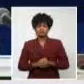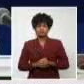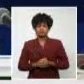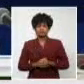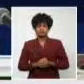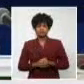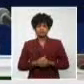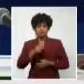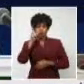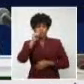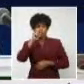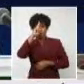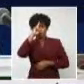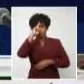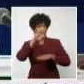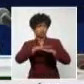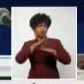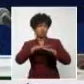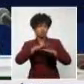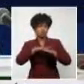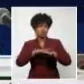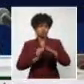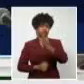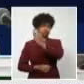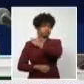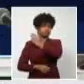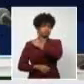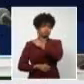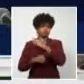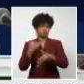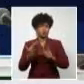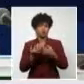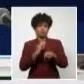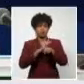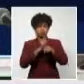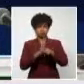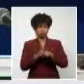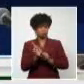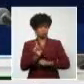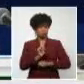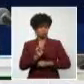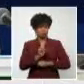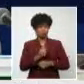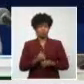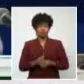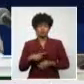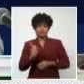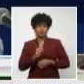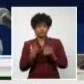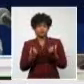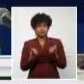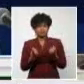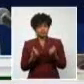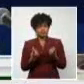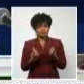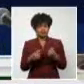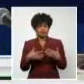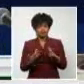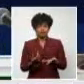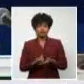admitted because of his condition, not because of respiratory symptoms.